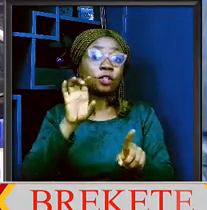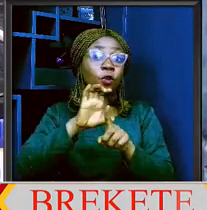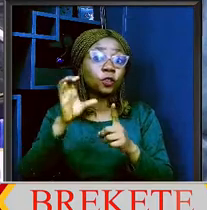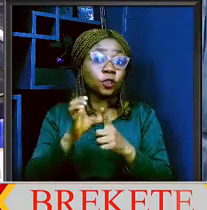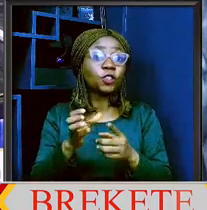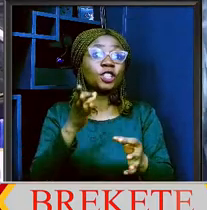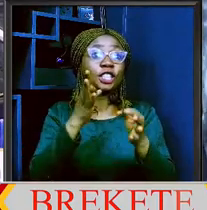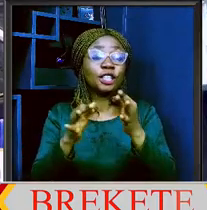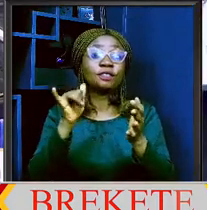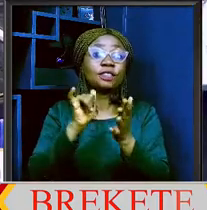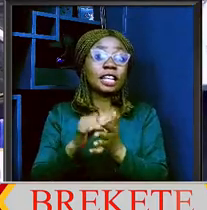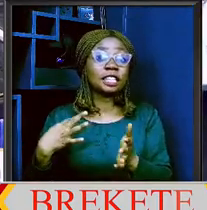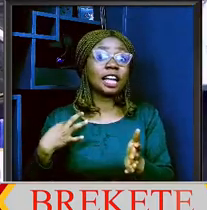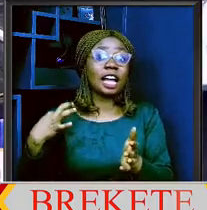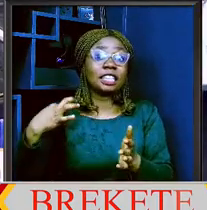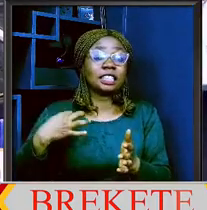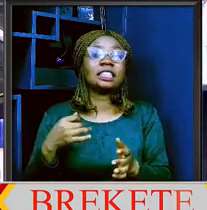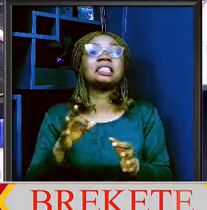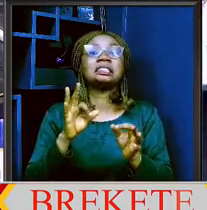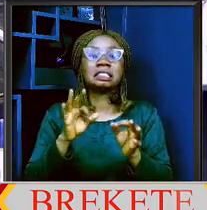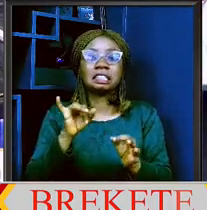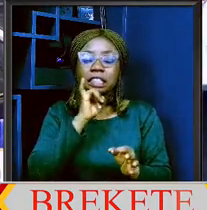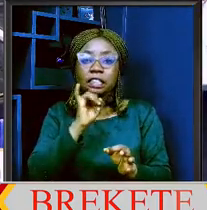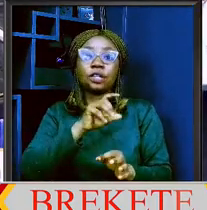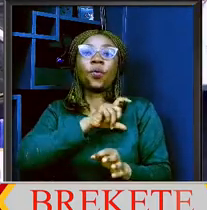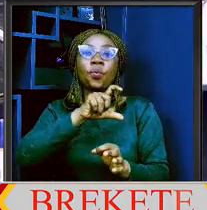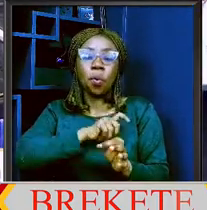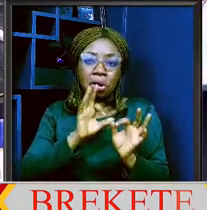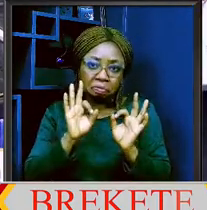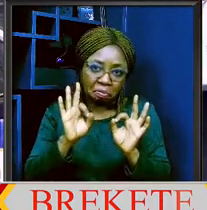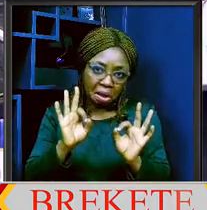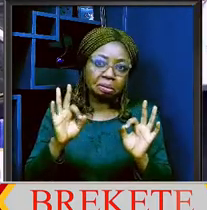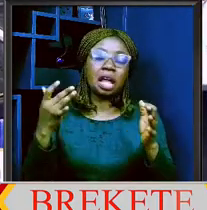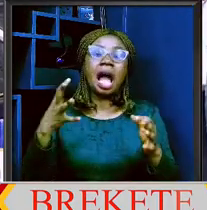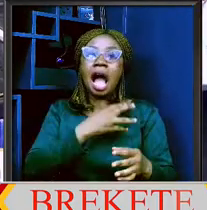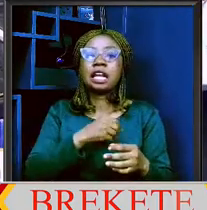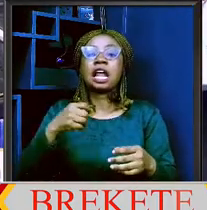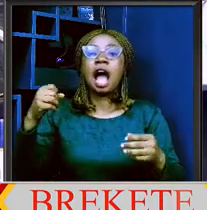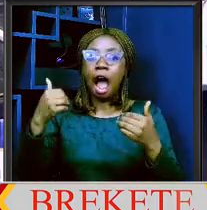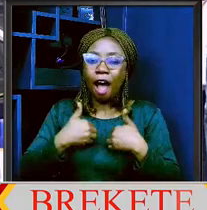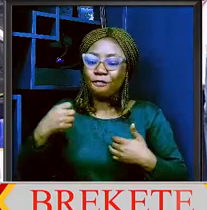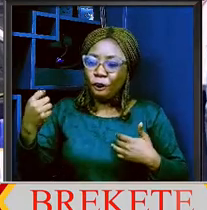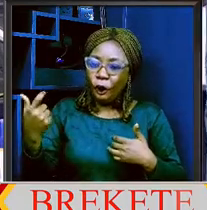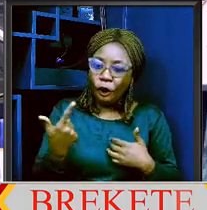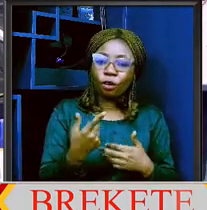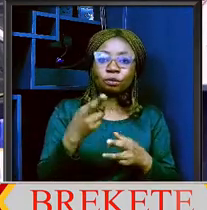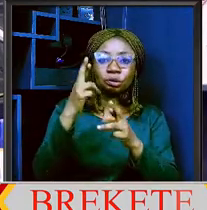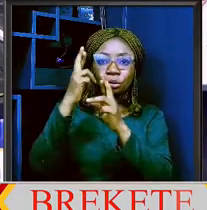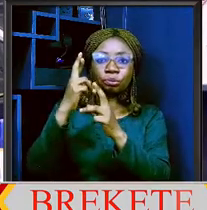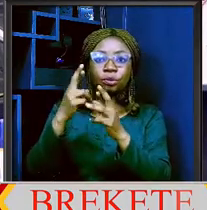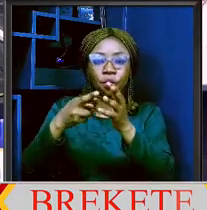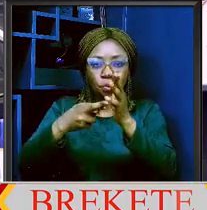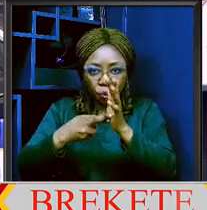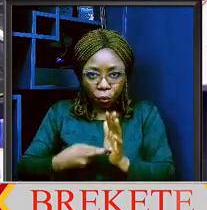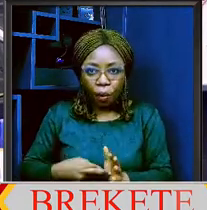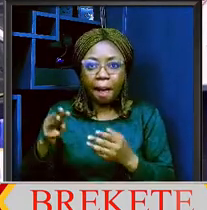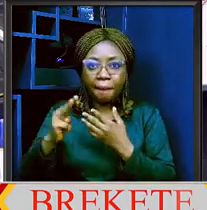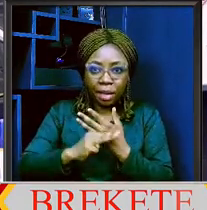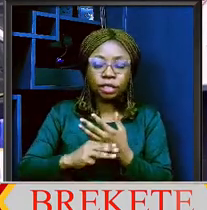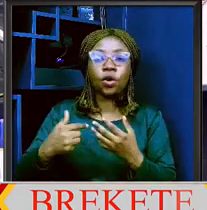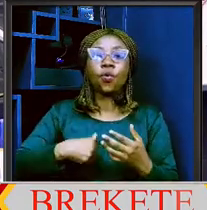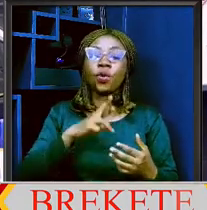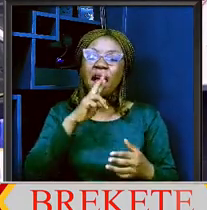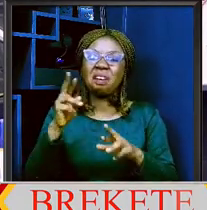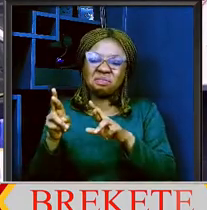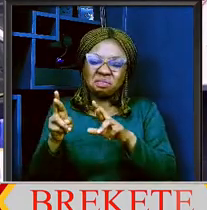that candidate is qualified at least as the the requirement we are ready to